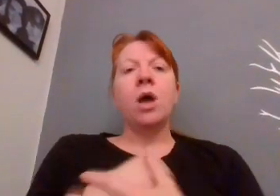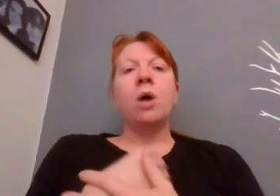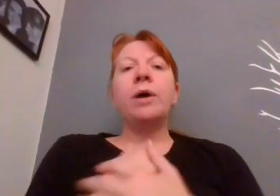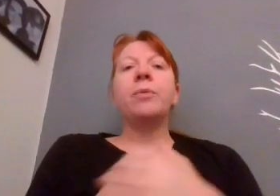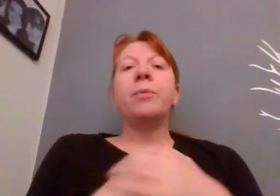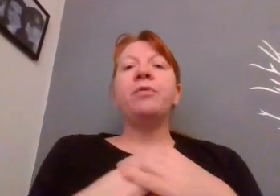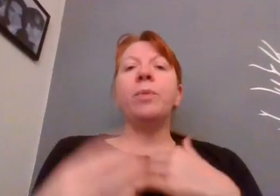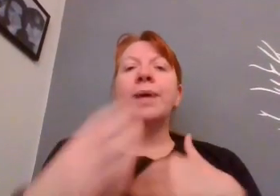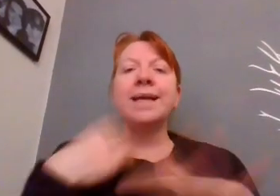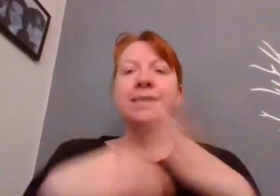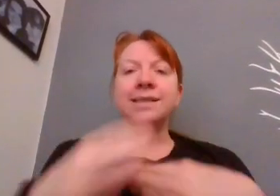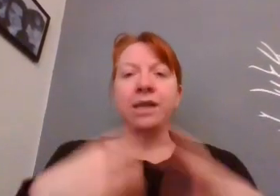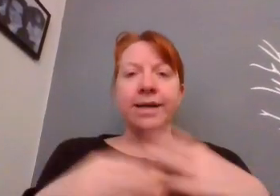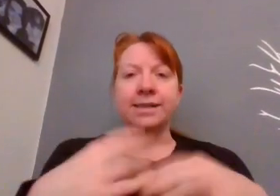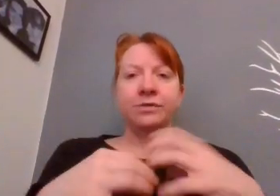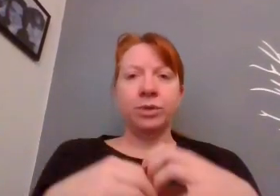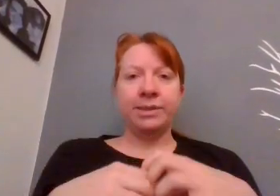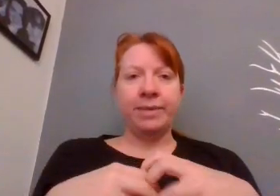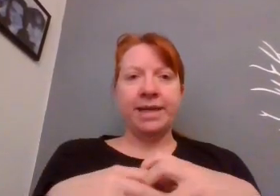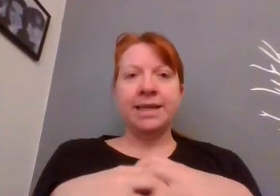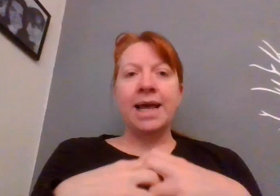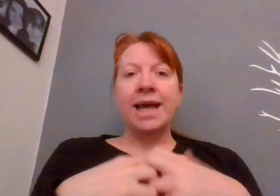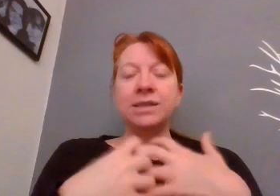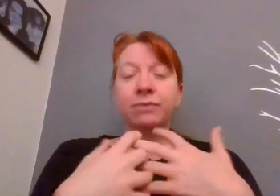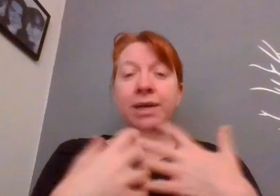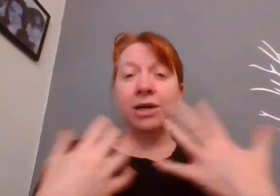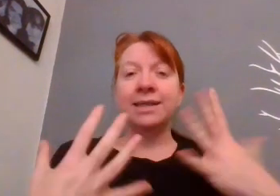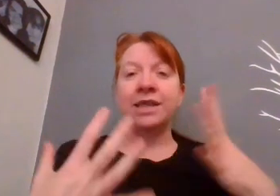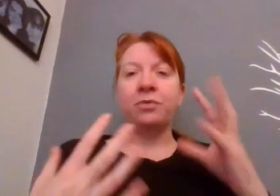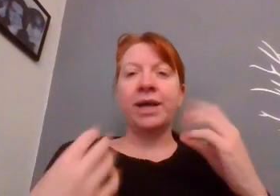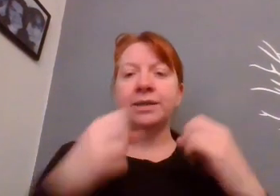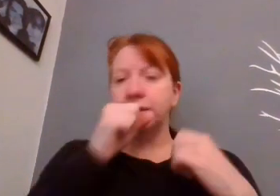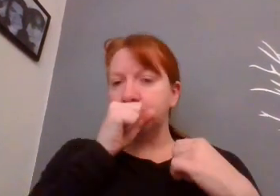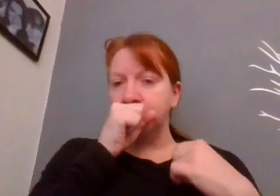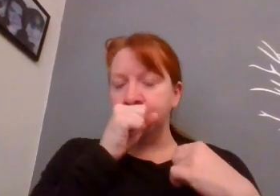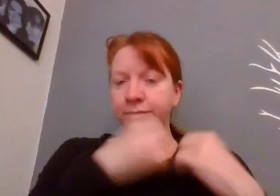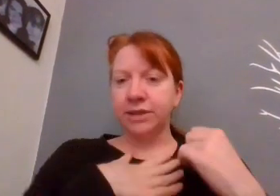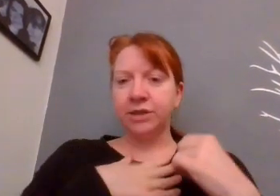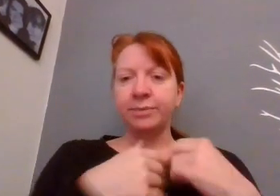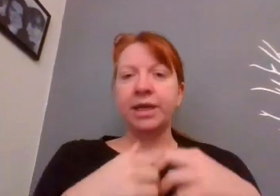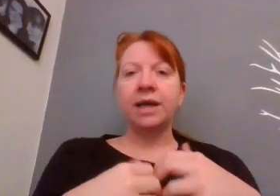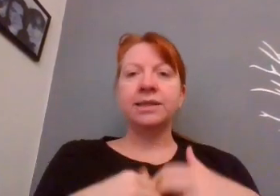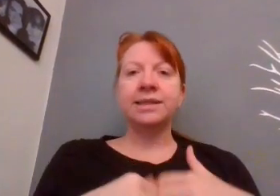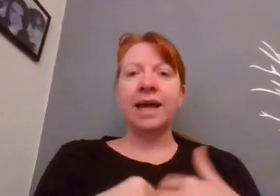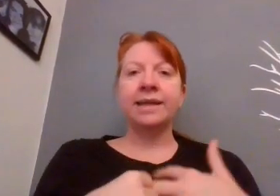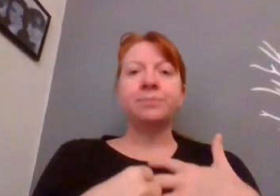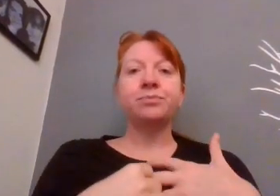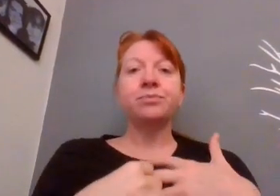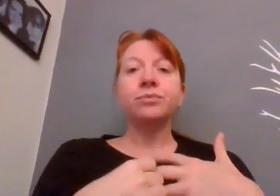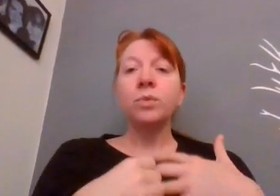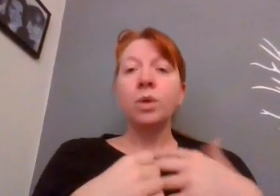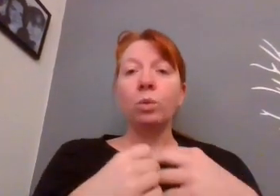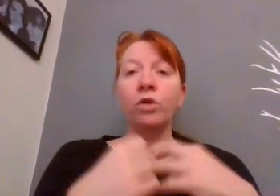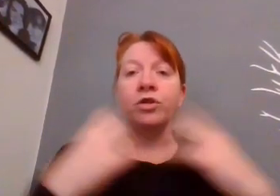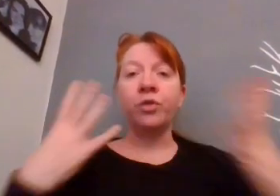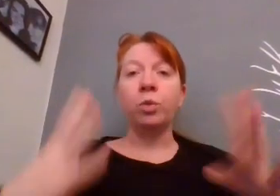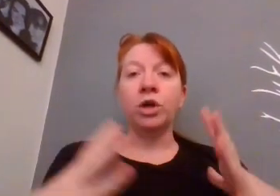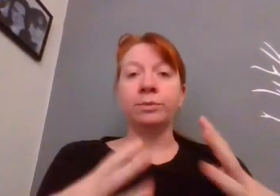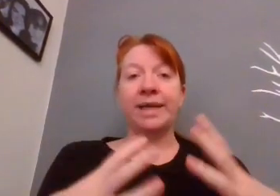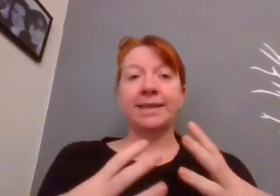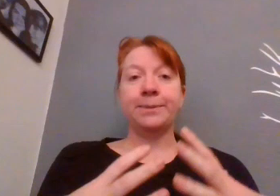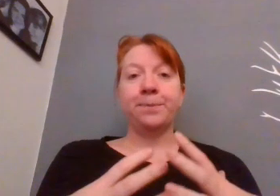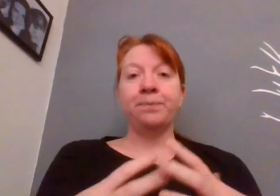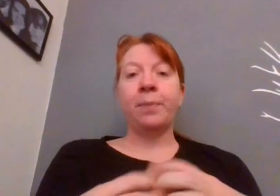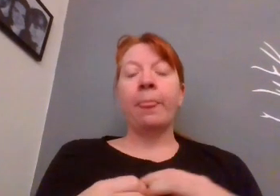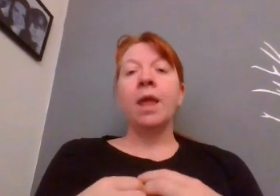mean? Well, before we get into the science of what it means, it's a really good idea if we could, understand what just the